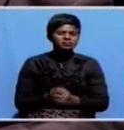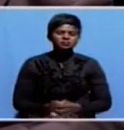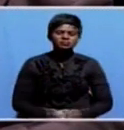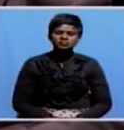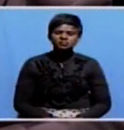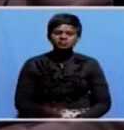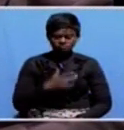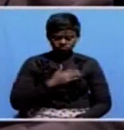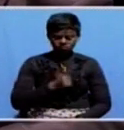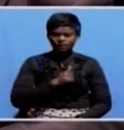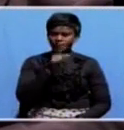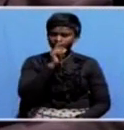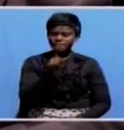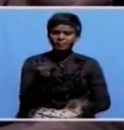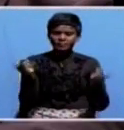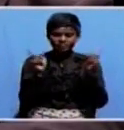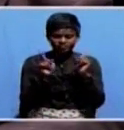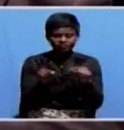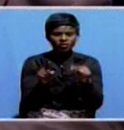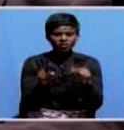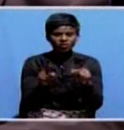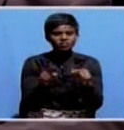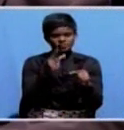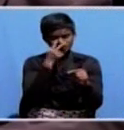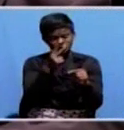And I'm sure when they look back,